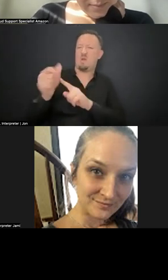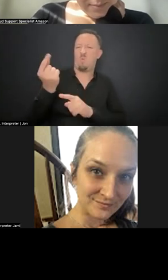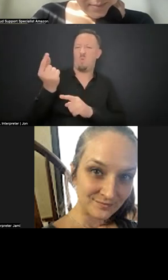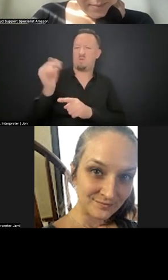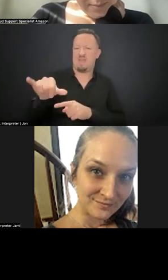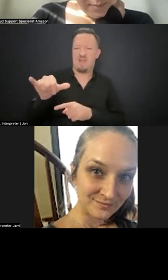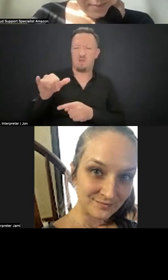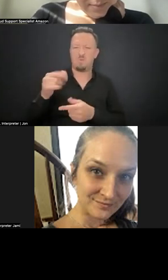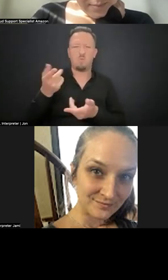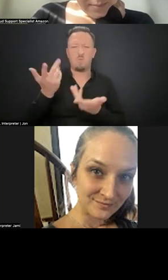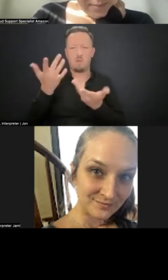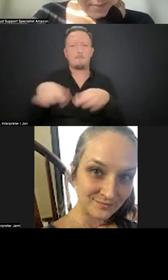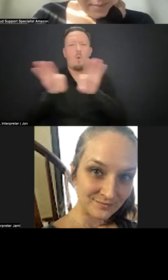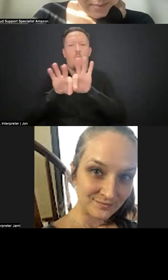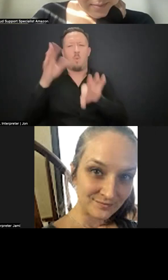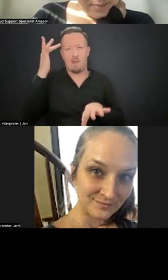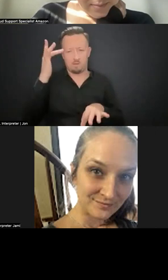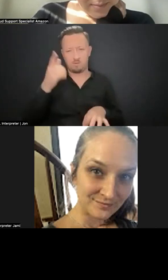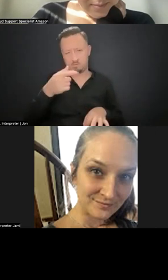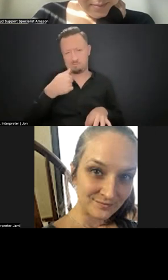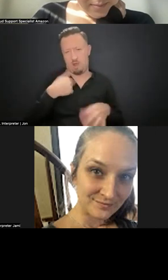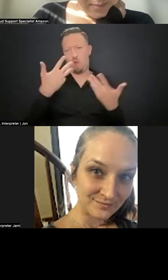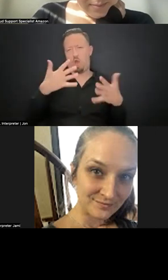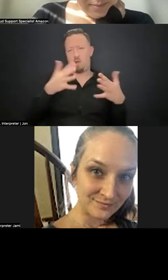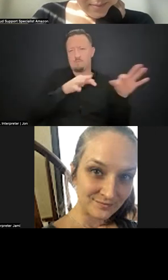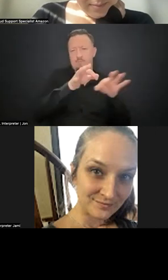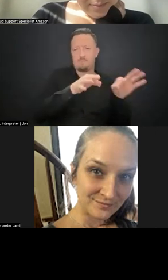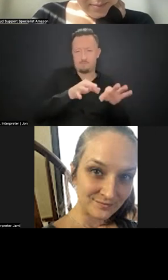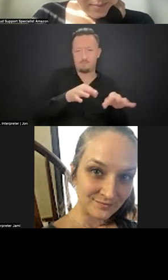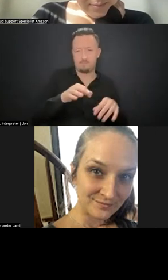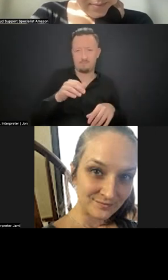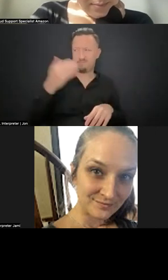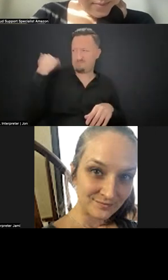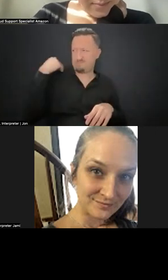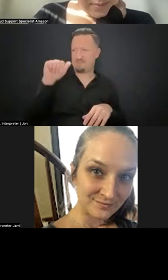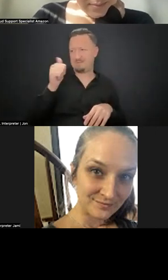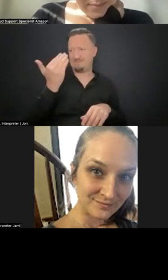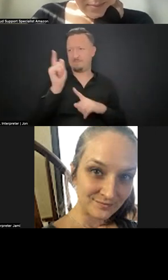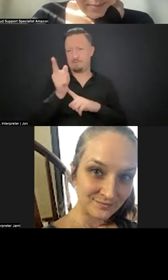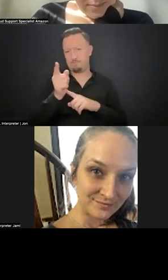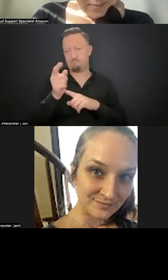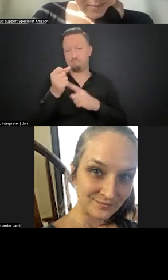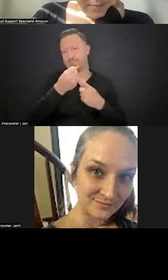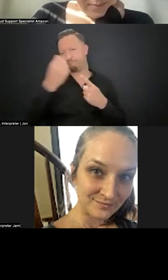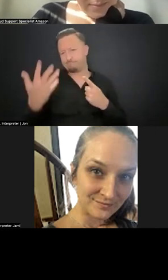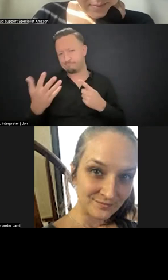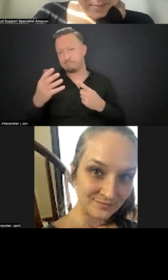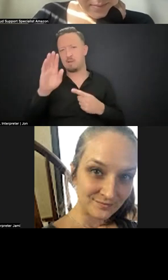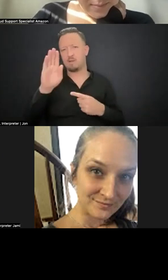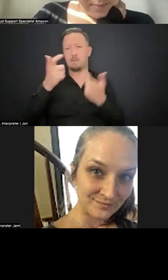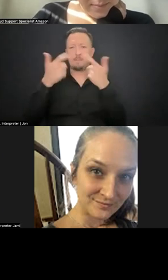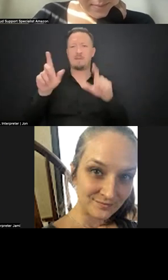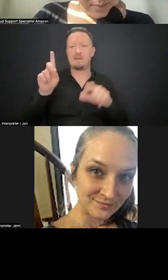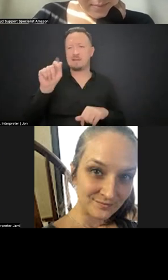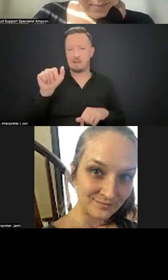big data? You saw me spend 10, 15 minutes explaining. We just want to put